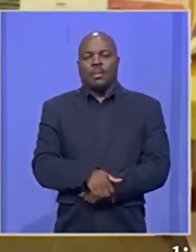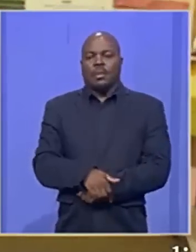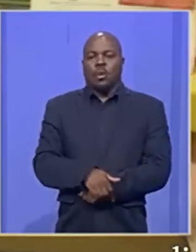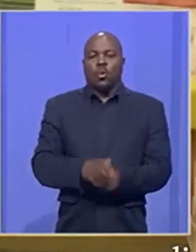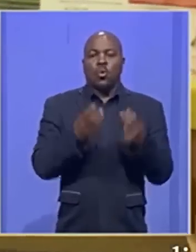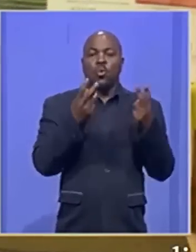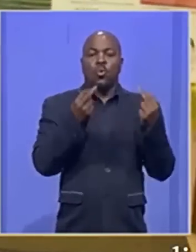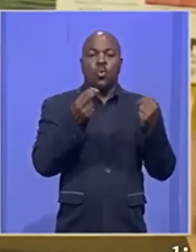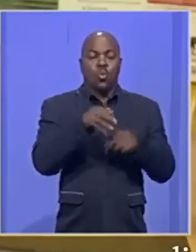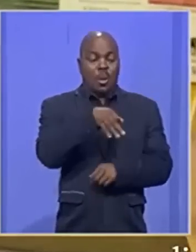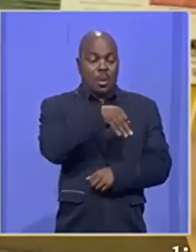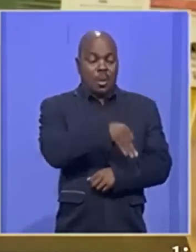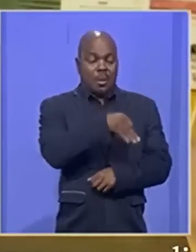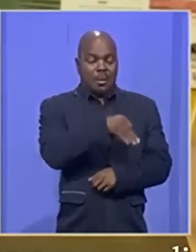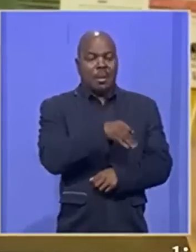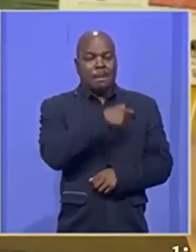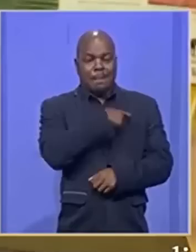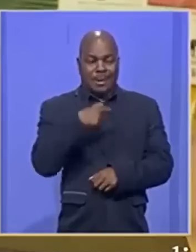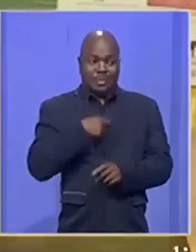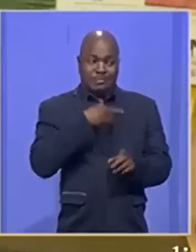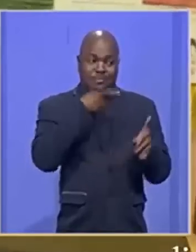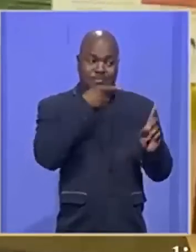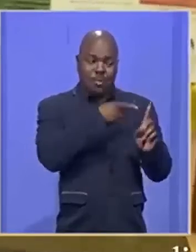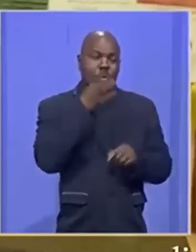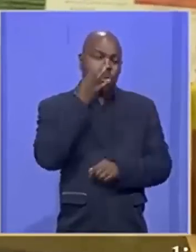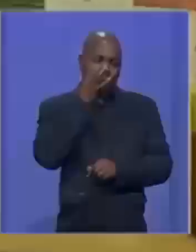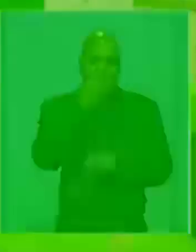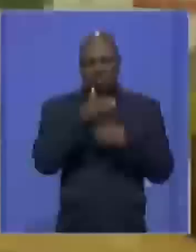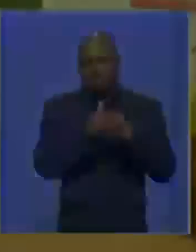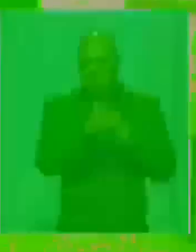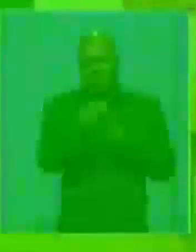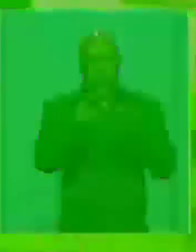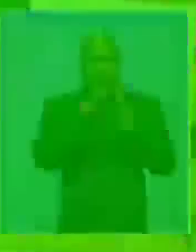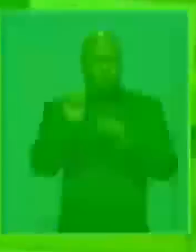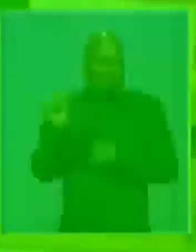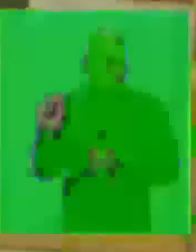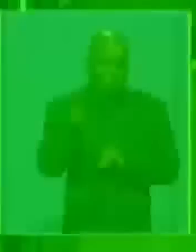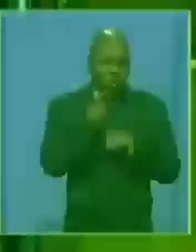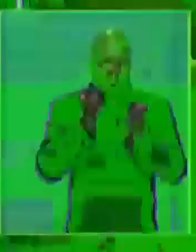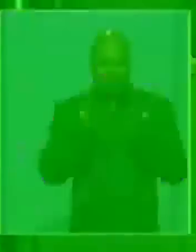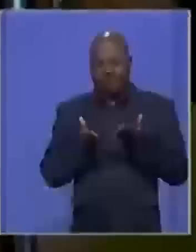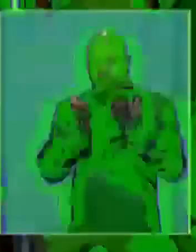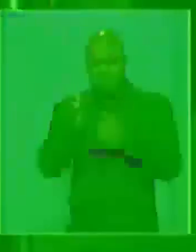e motjha ya sa tswa kgethwa naheng ya Namibia o re ba tlilo sebeletsa baahi bohle ba naha ena.